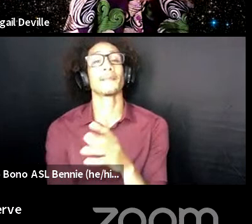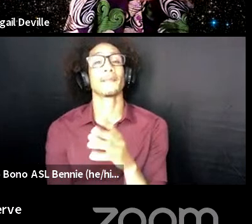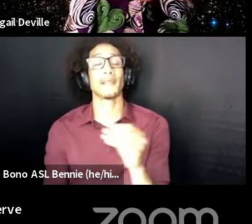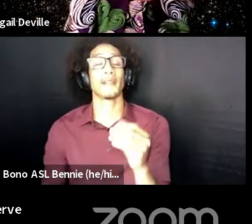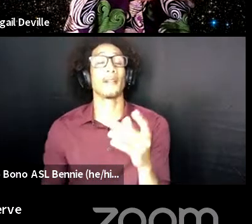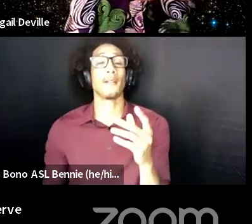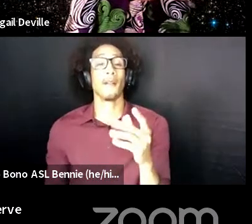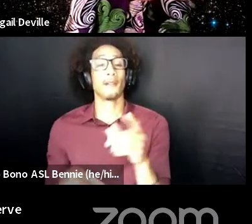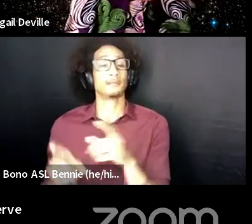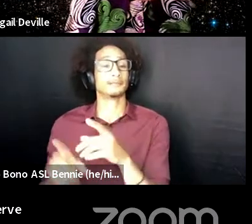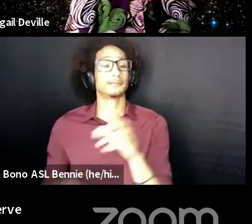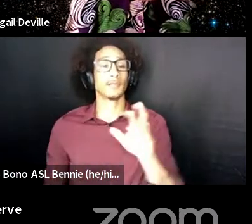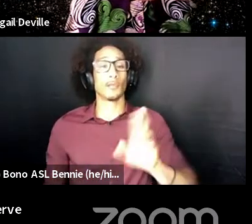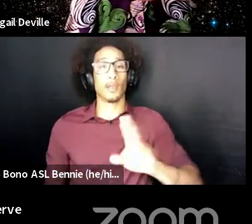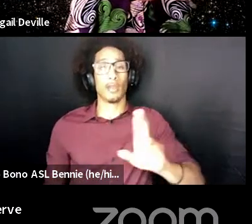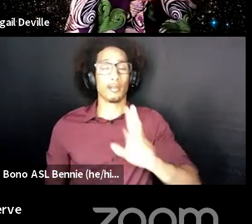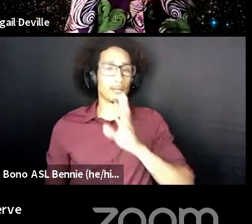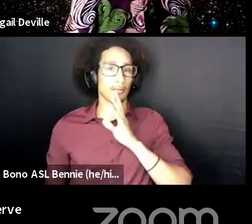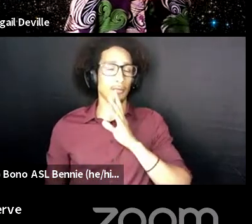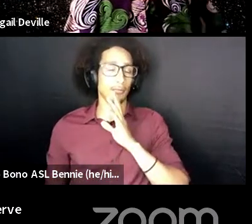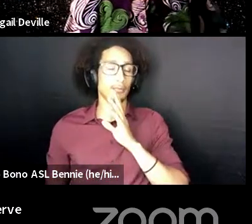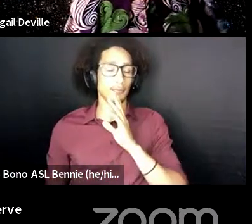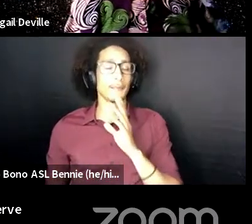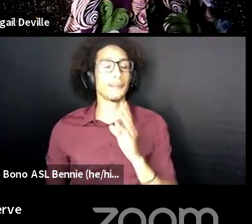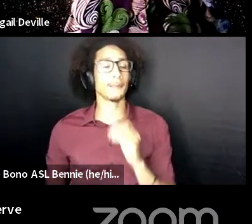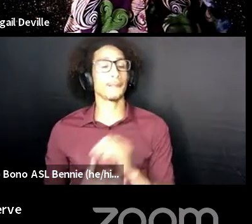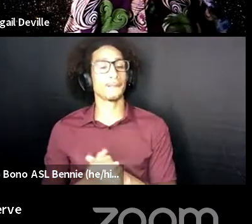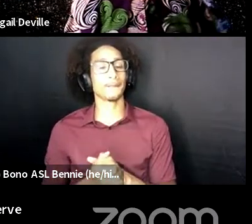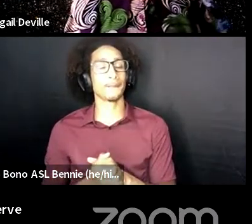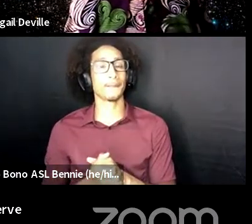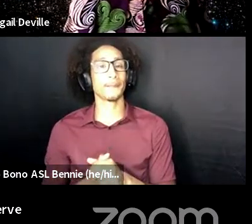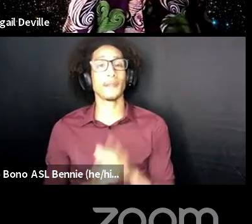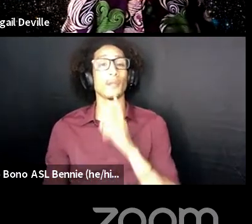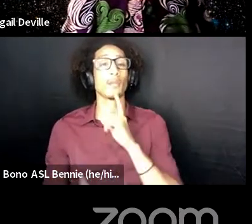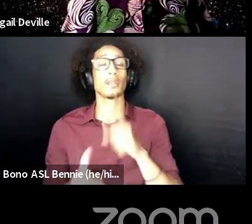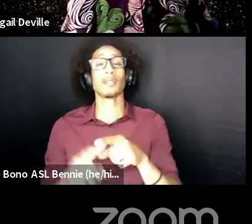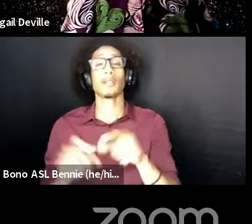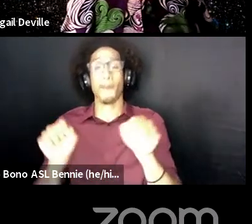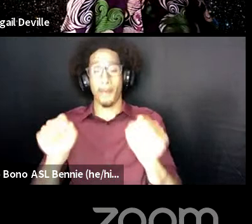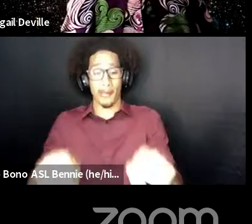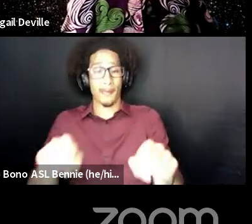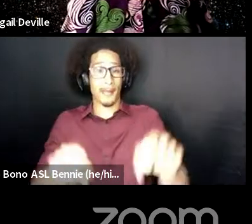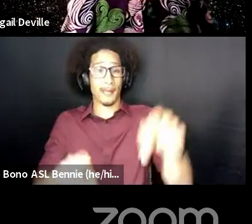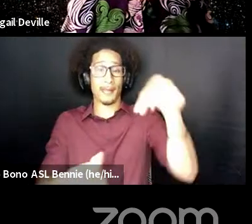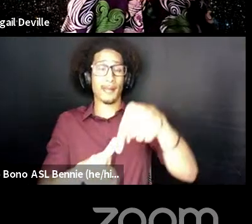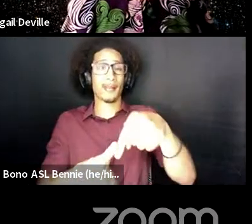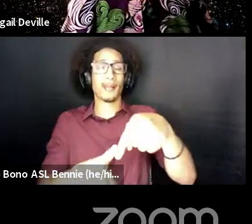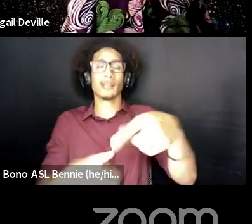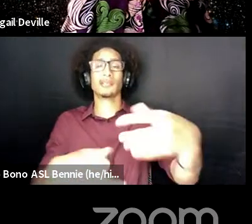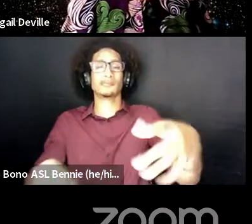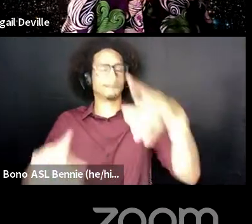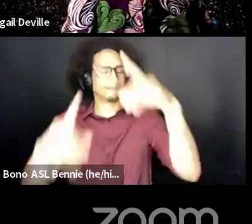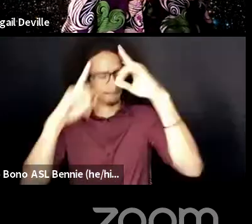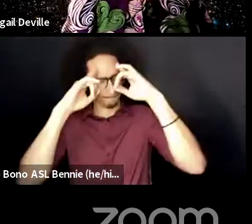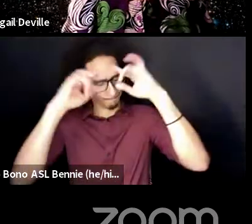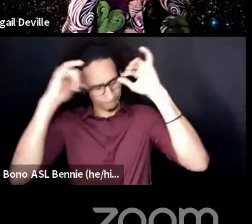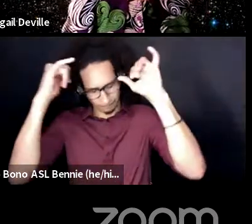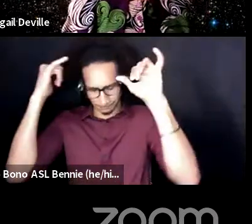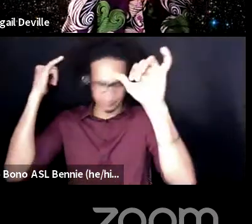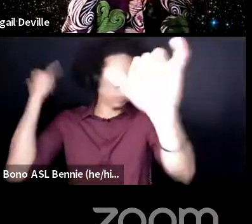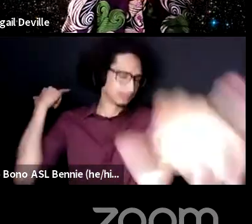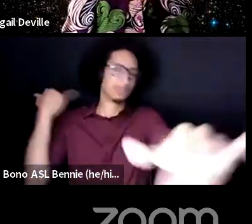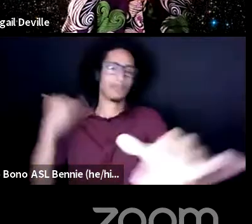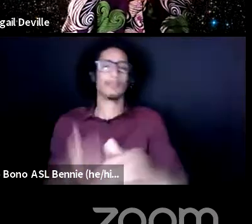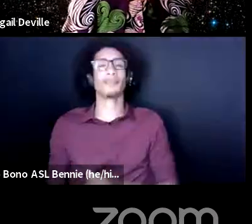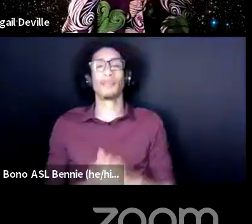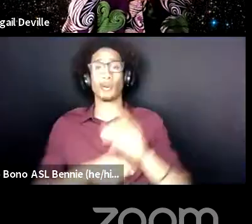is that the possibilities are infinite. And the fact of the matter is that the world is abundant. There's